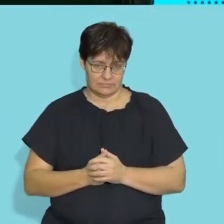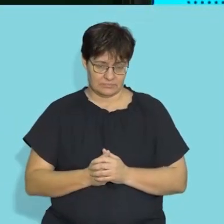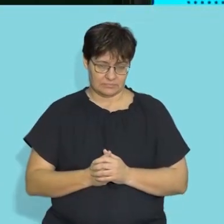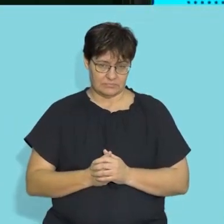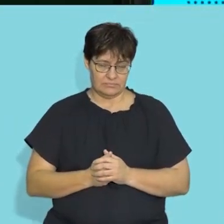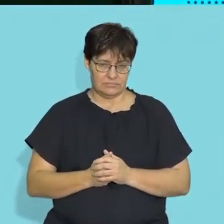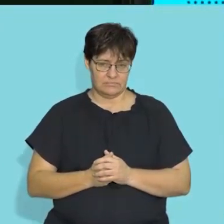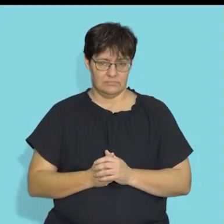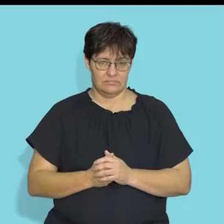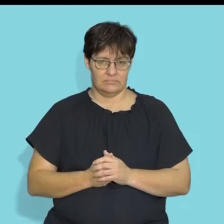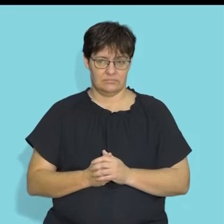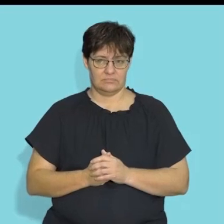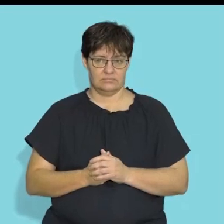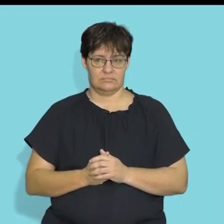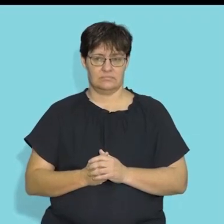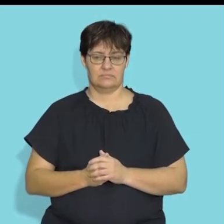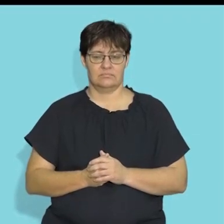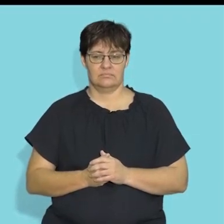temperature.